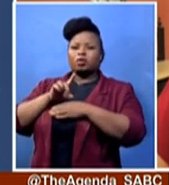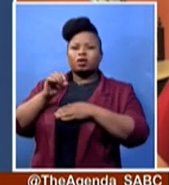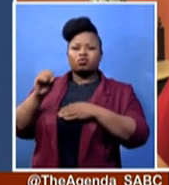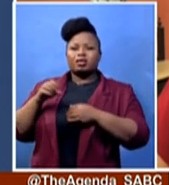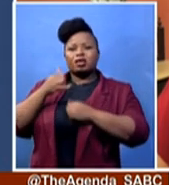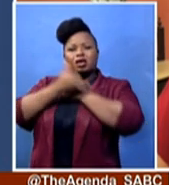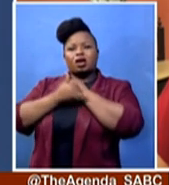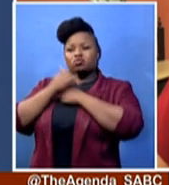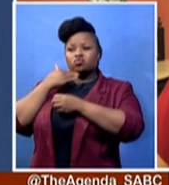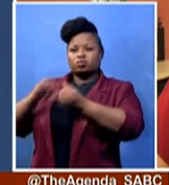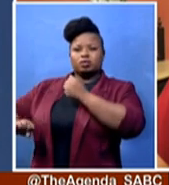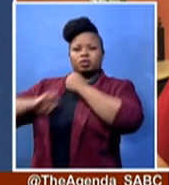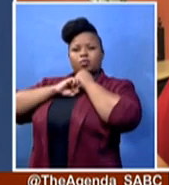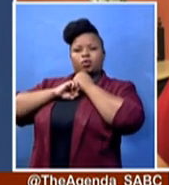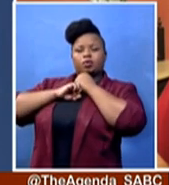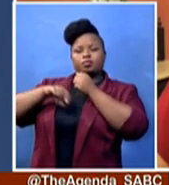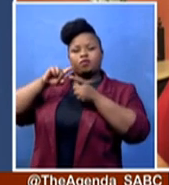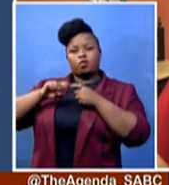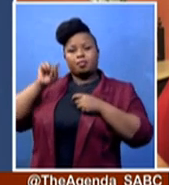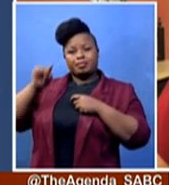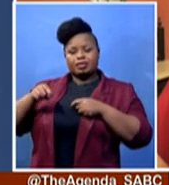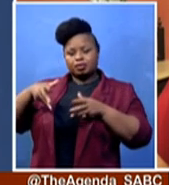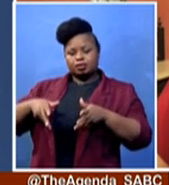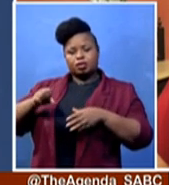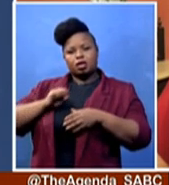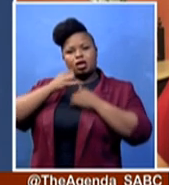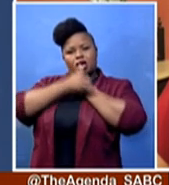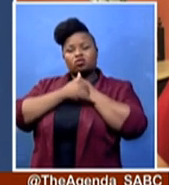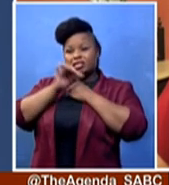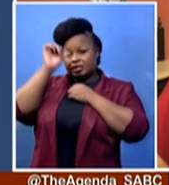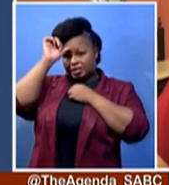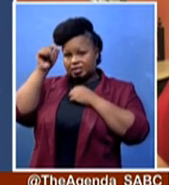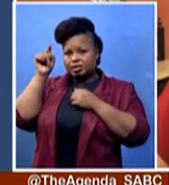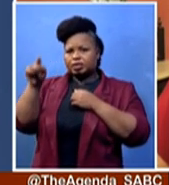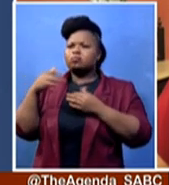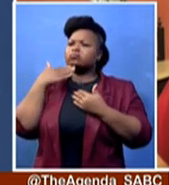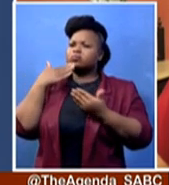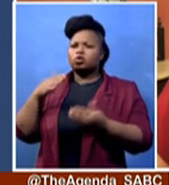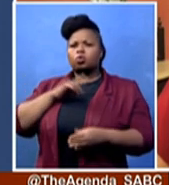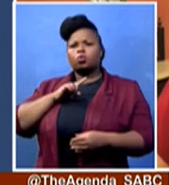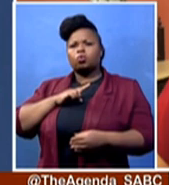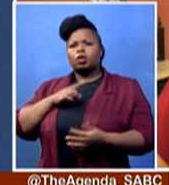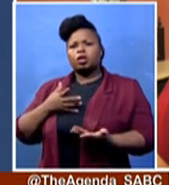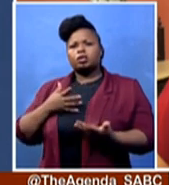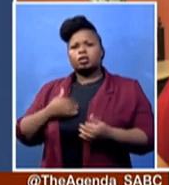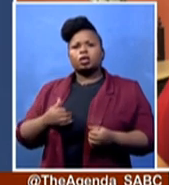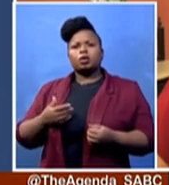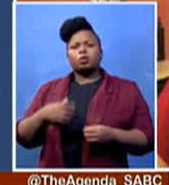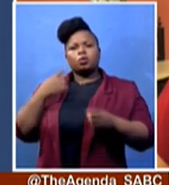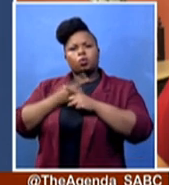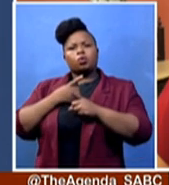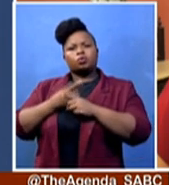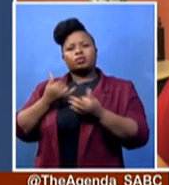by this country and India for a temporary TRIPS waiver on COVID-19 vaccines. What's